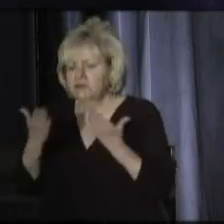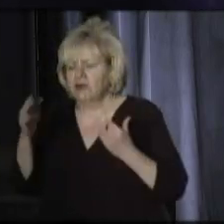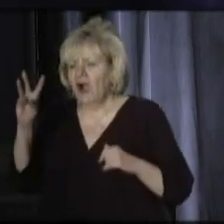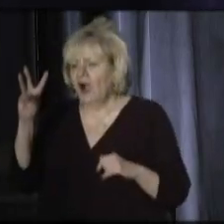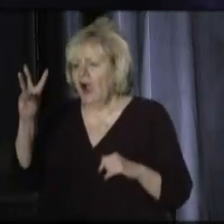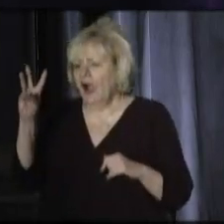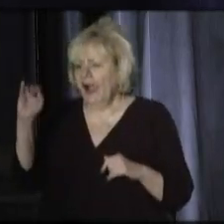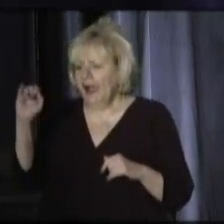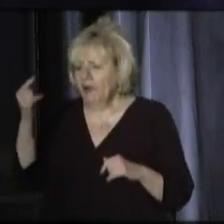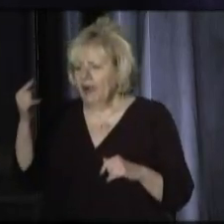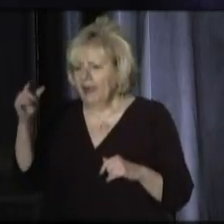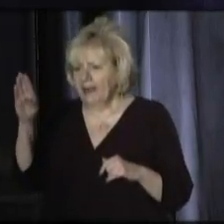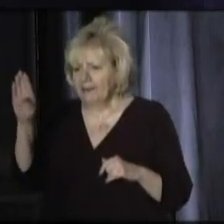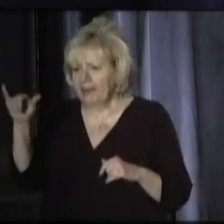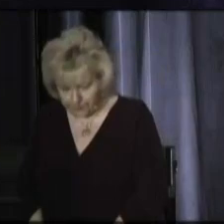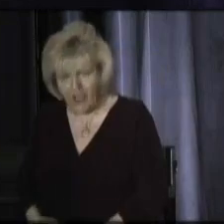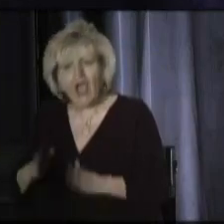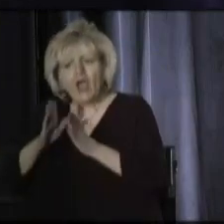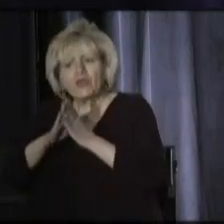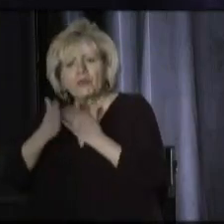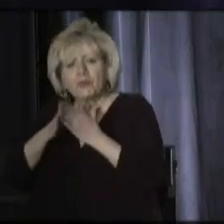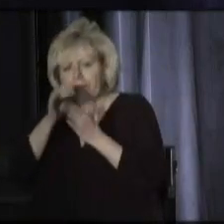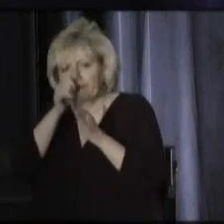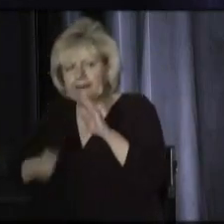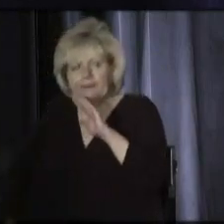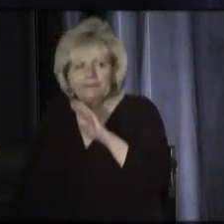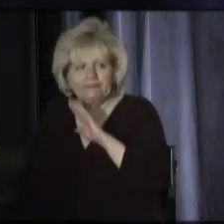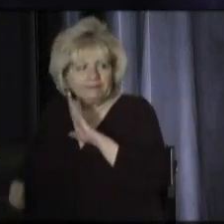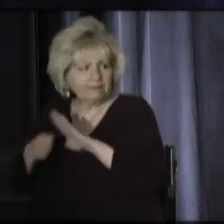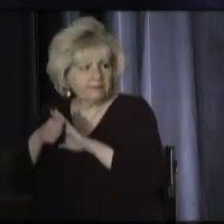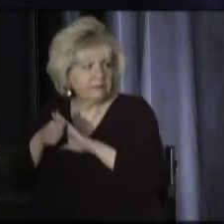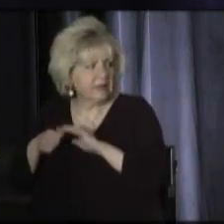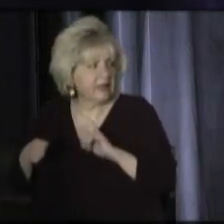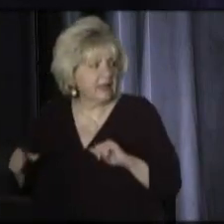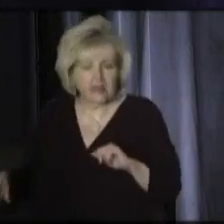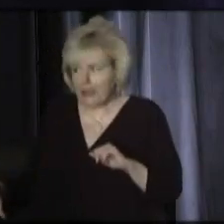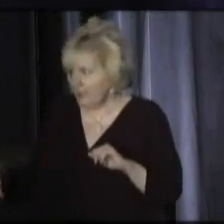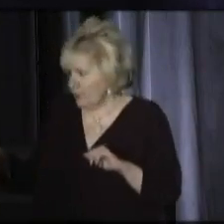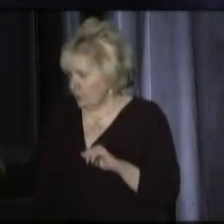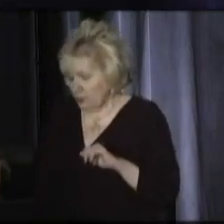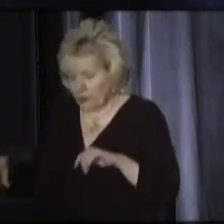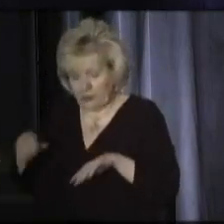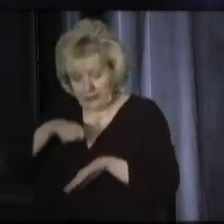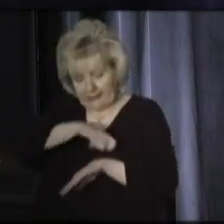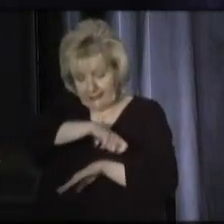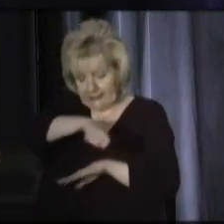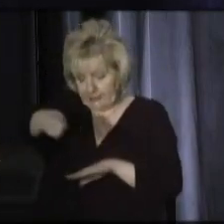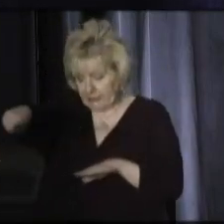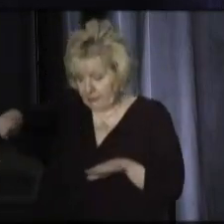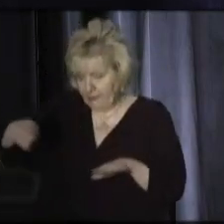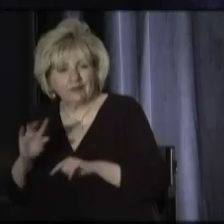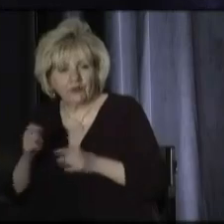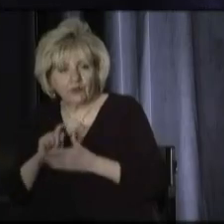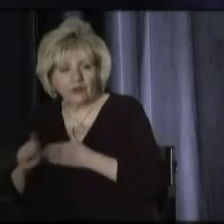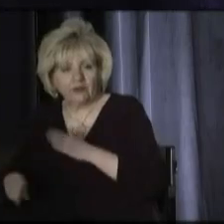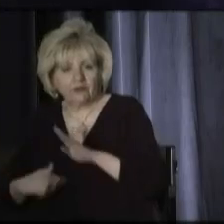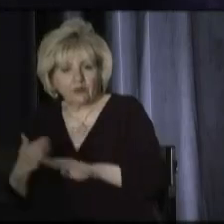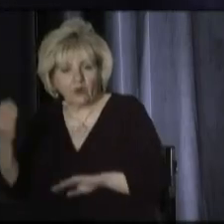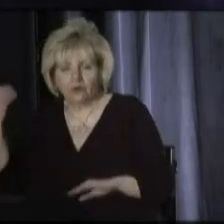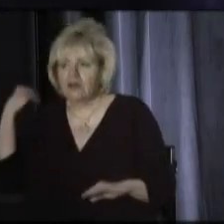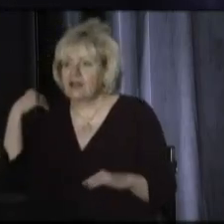button, that the best way to prevent pregnancy was to stitch it shut. We watched her squat on a rain-riddled mattress and thread the needle